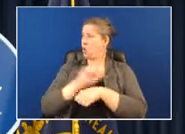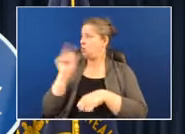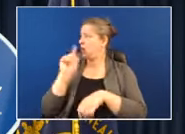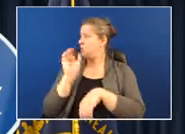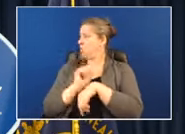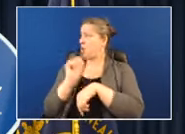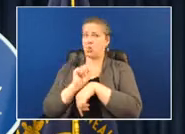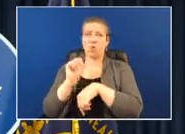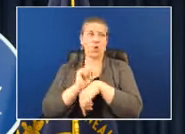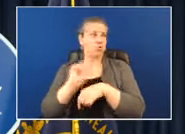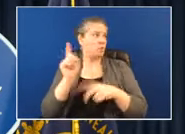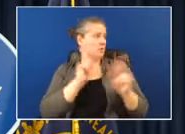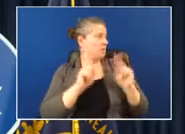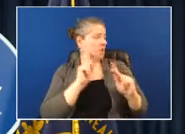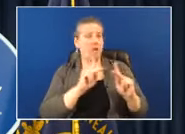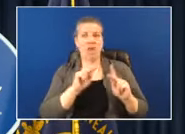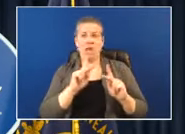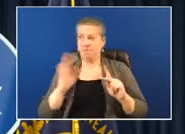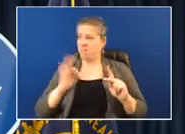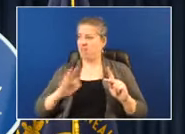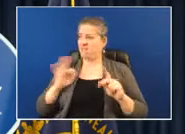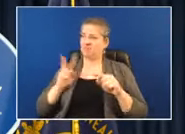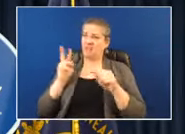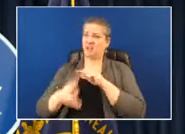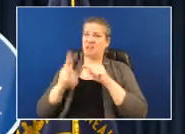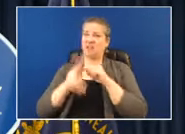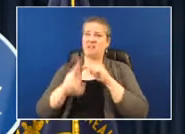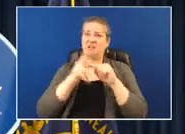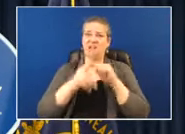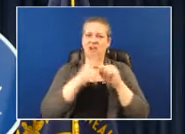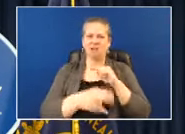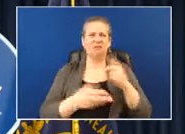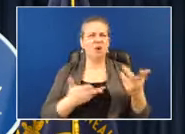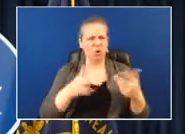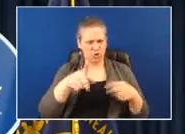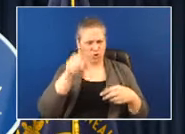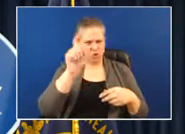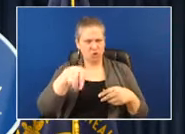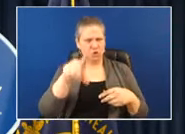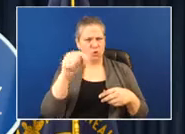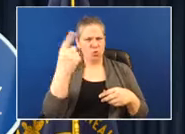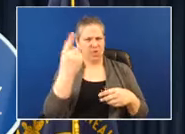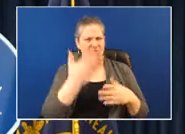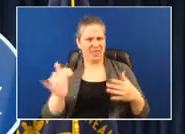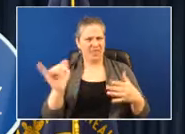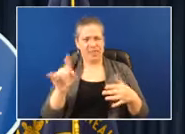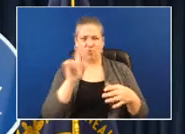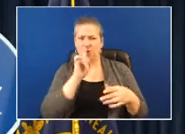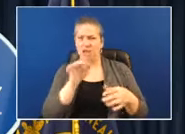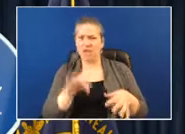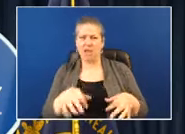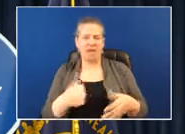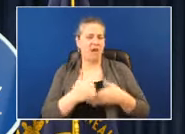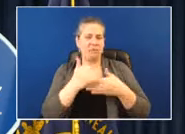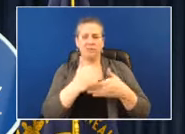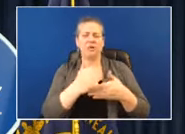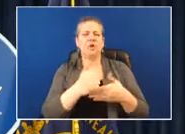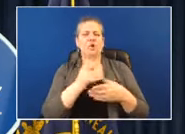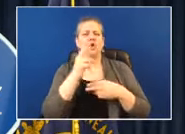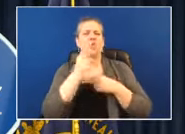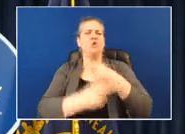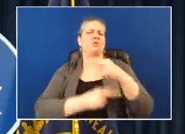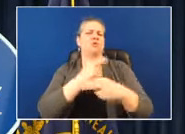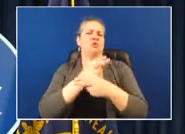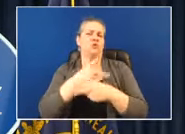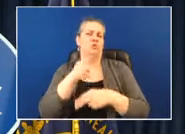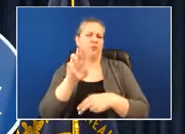at least do the one thing that's been proven to add the most people to the workforce the fastest, which is universal pre-K.